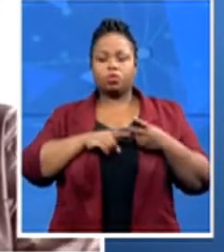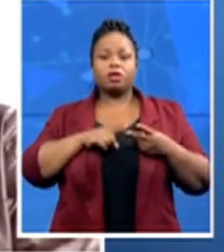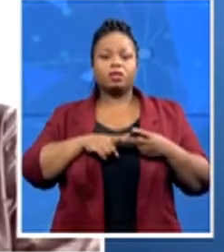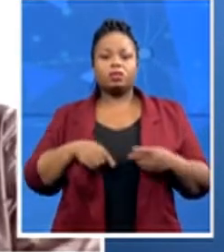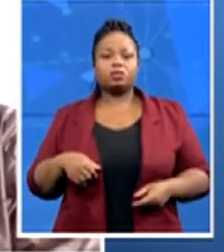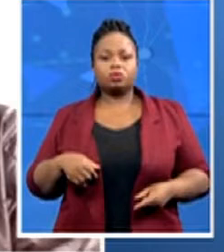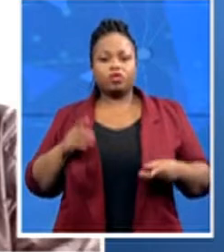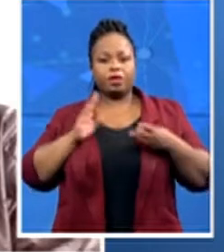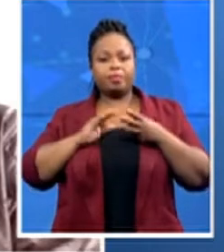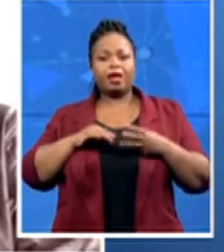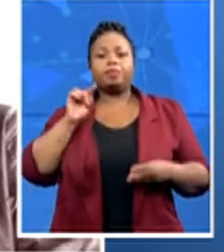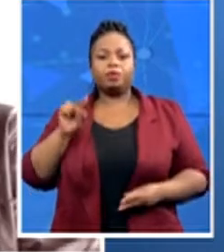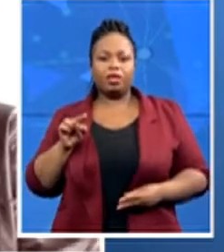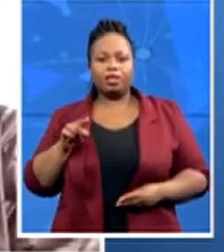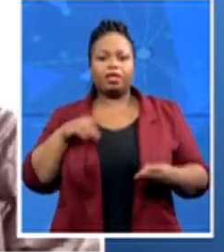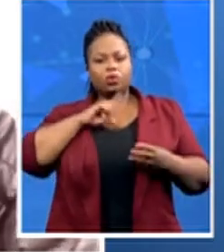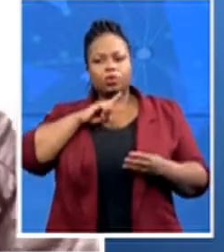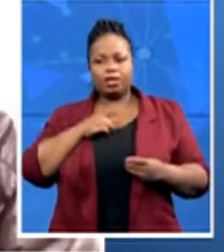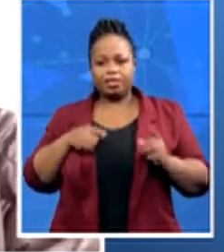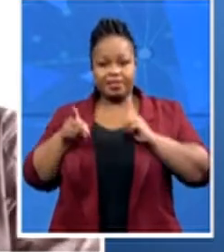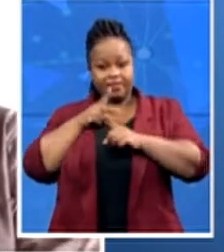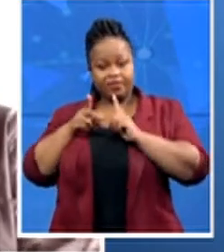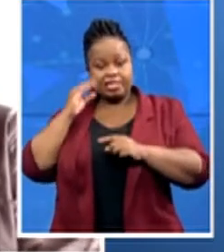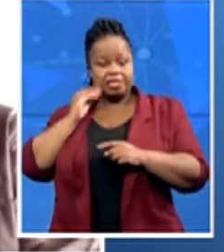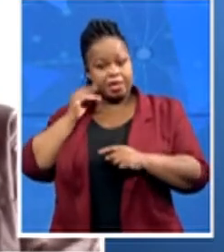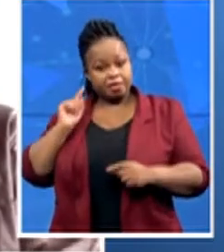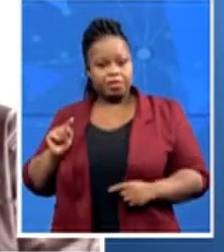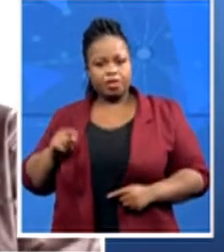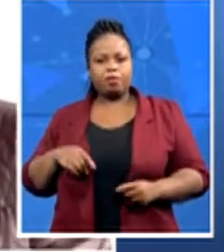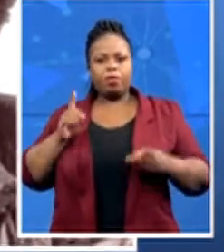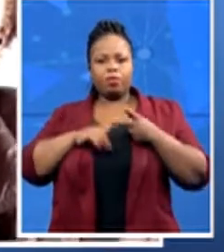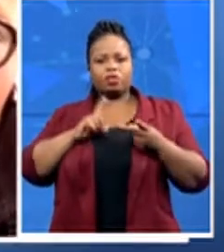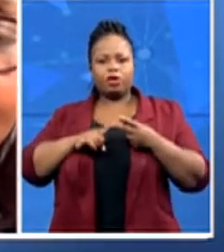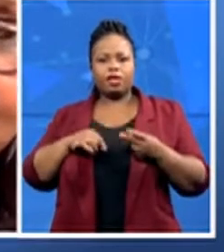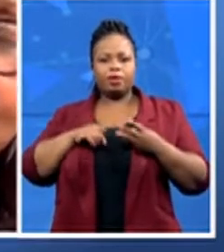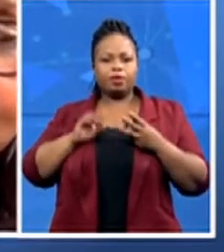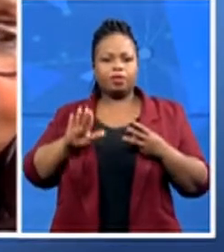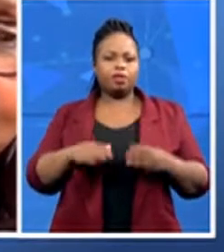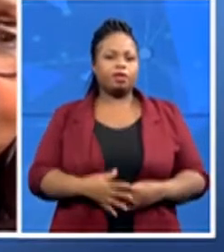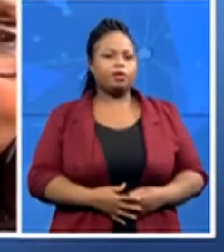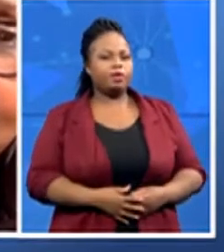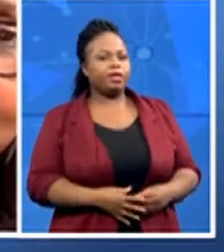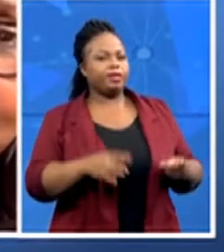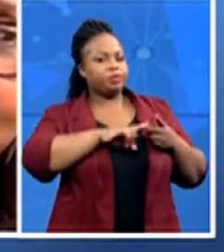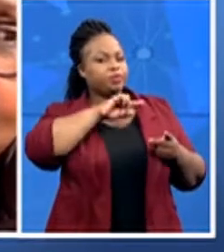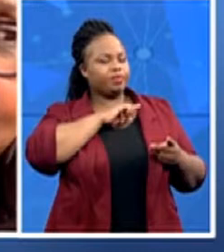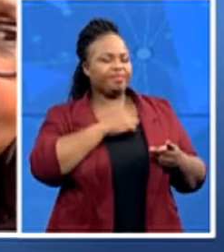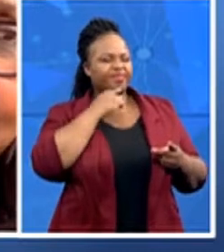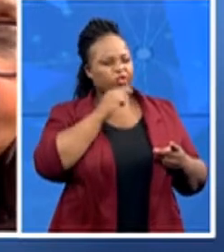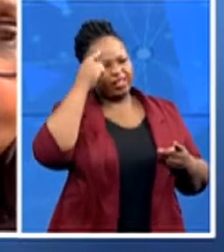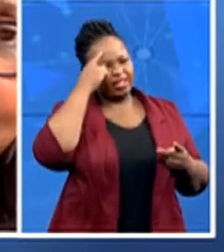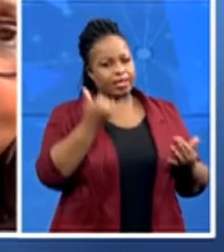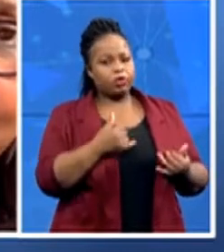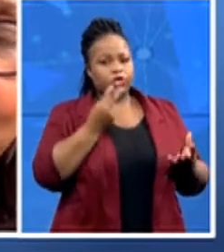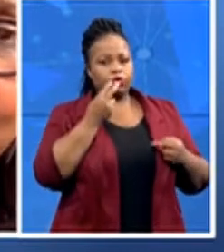victory for civil society organizations. Do you foresee that these requirements and these provisions will be